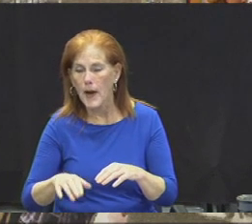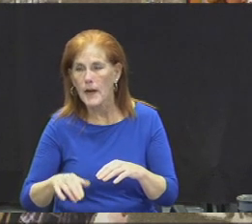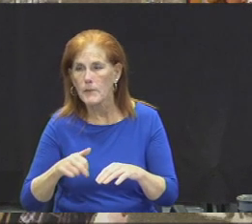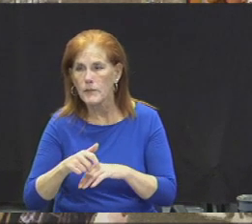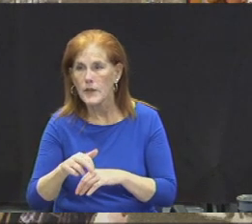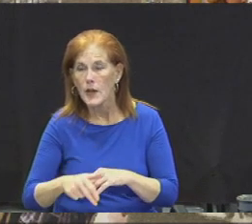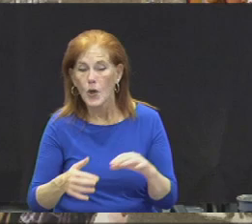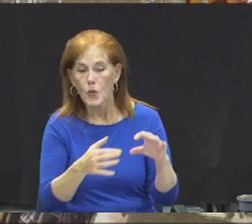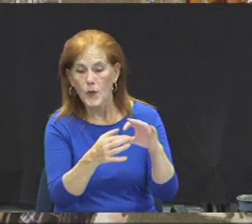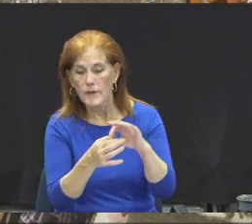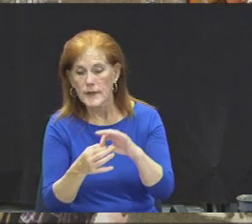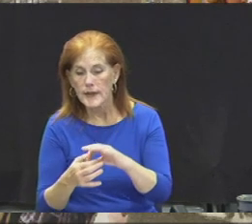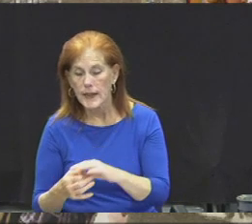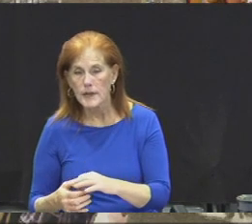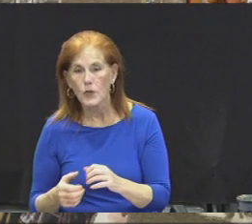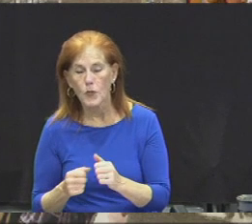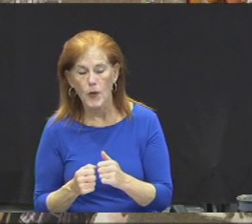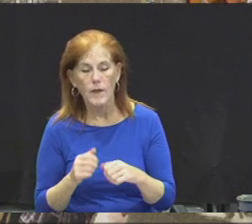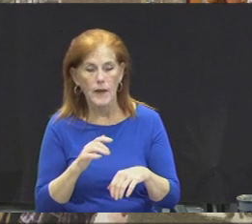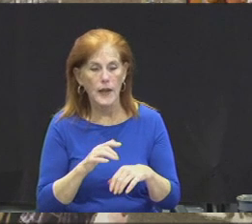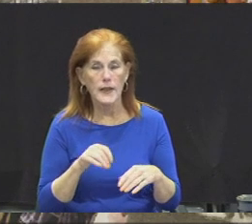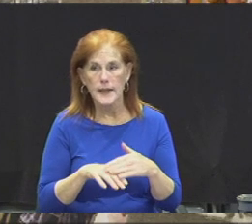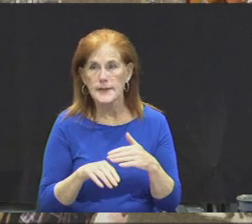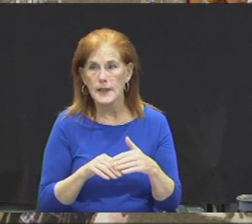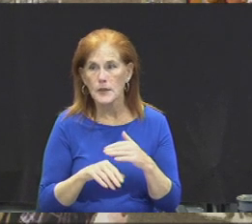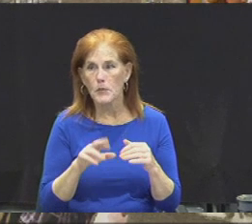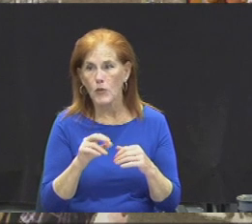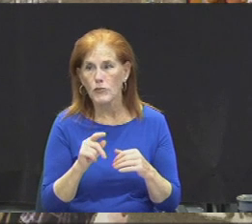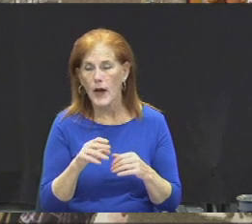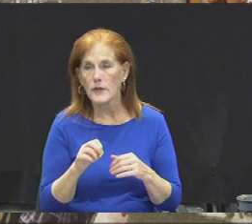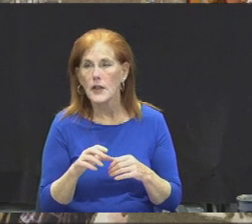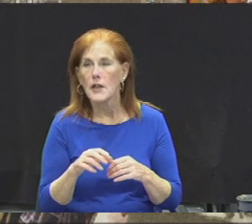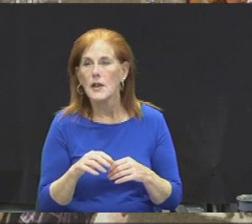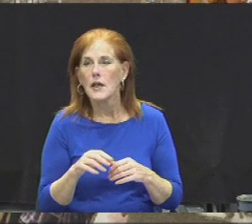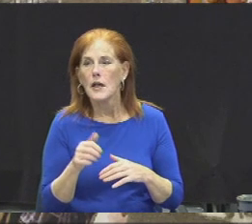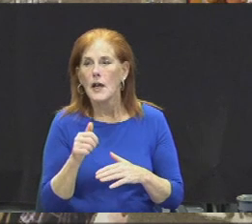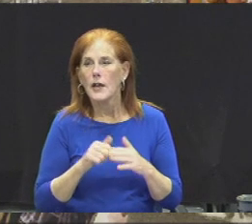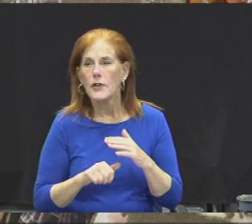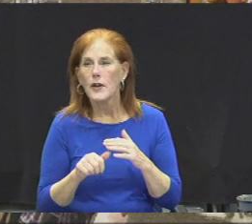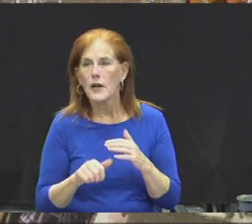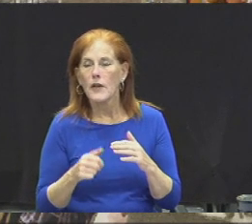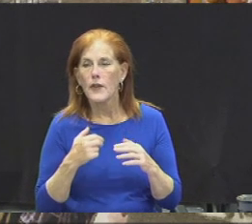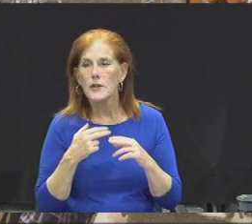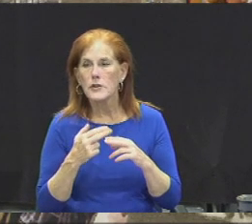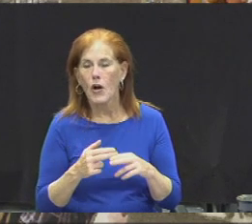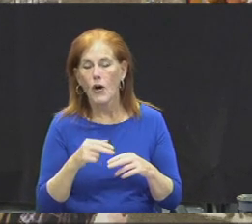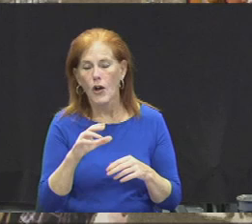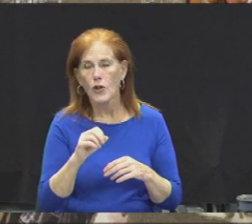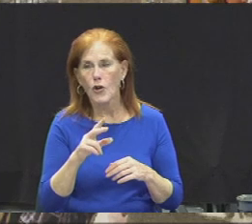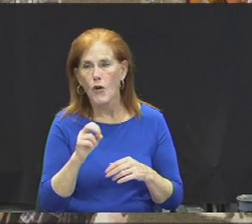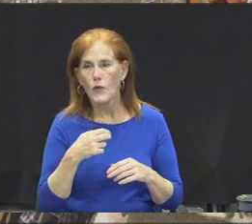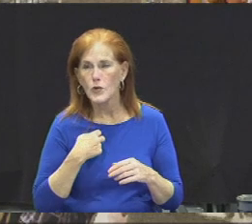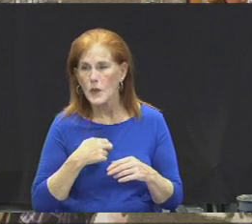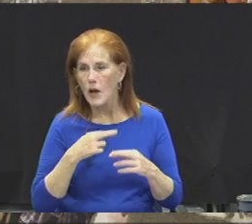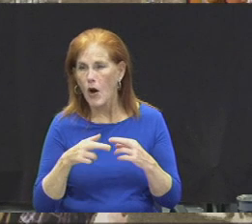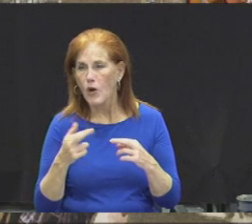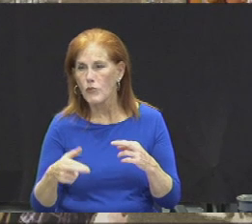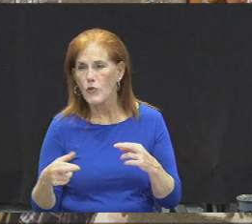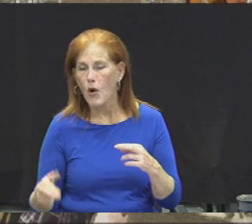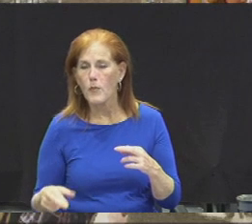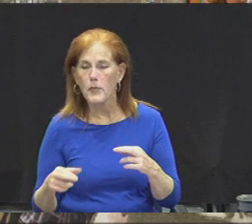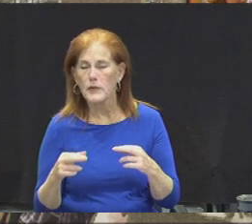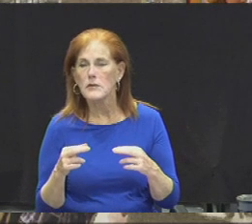entire play area with an accessible route. There's a kind of a cove area underneath here that we're calling the rope forest. It offers a variety